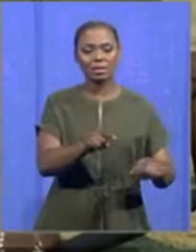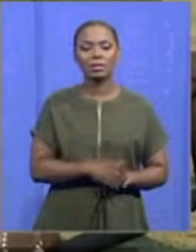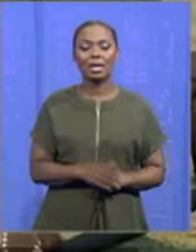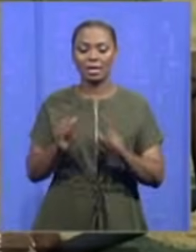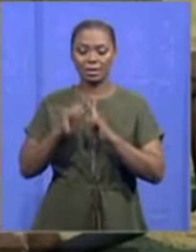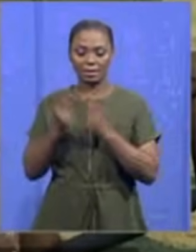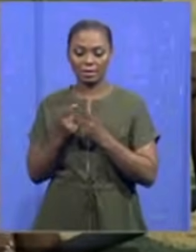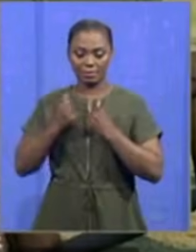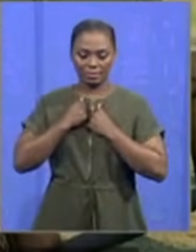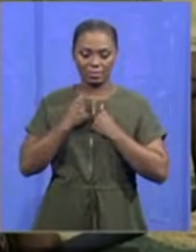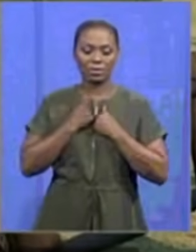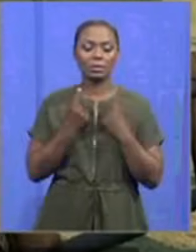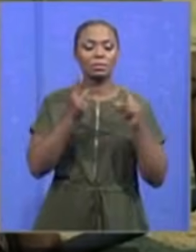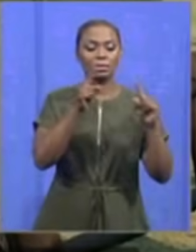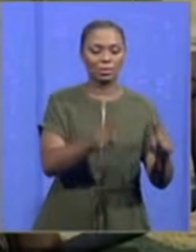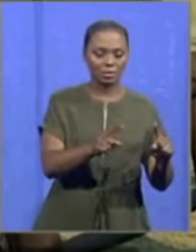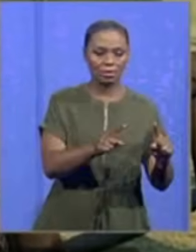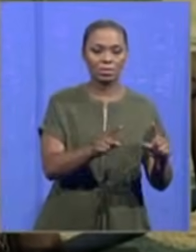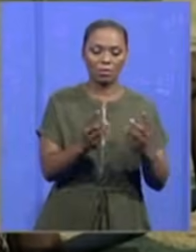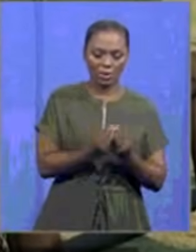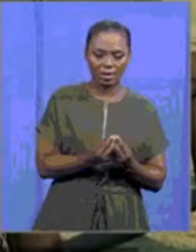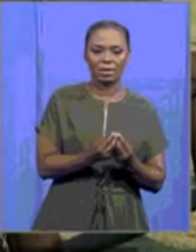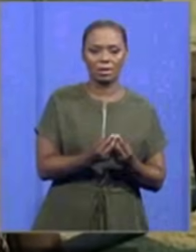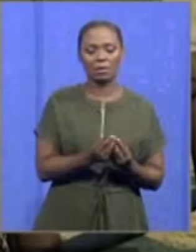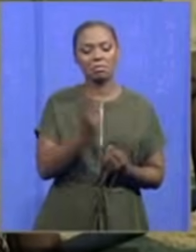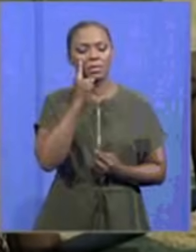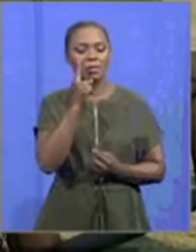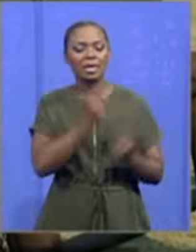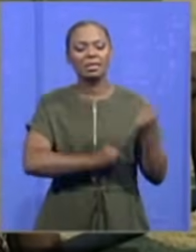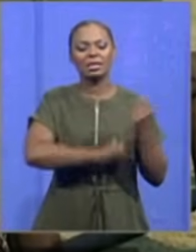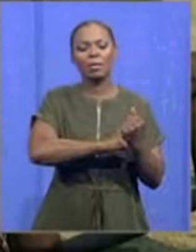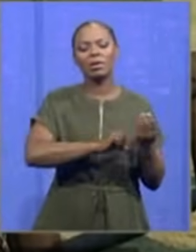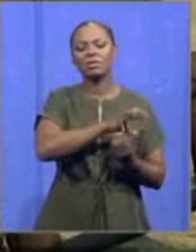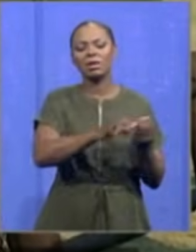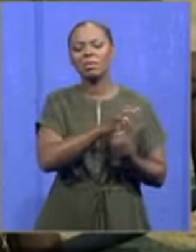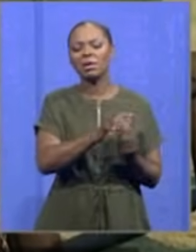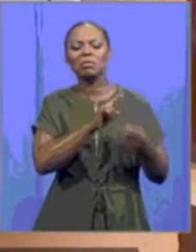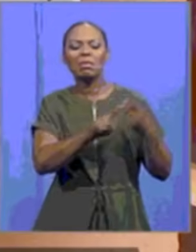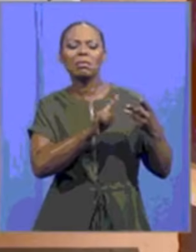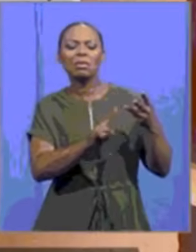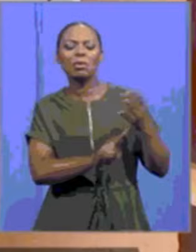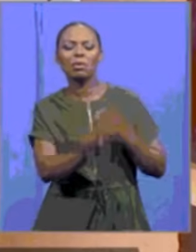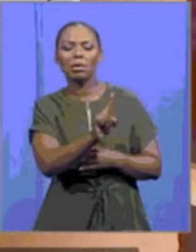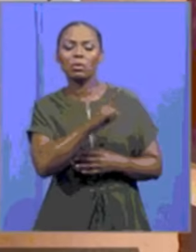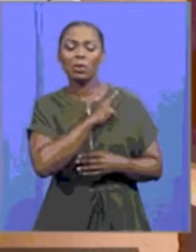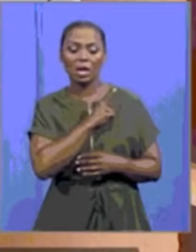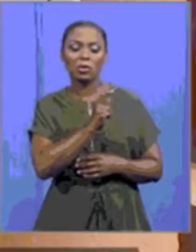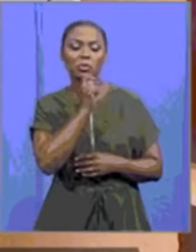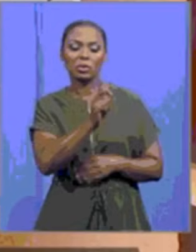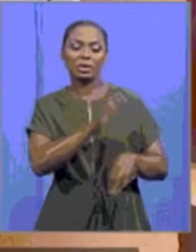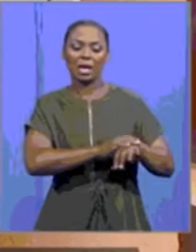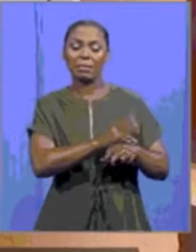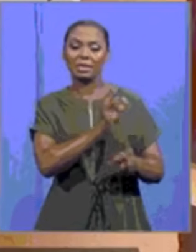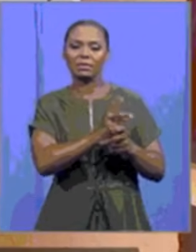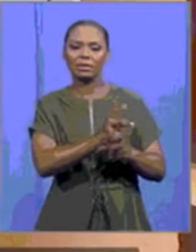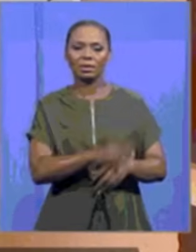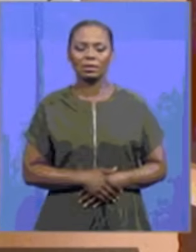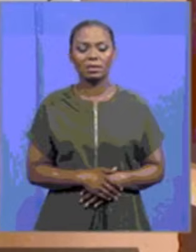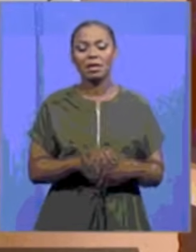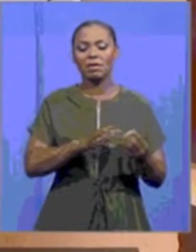team and look at the support that we can further give to the family during this difficult time. Lapa ga bjale le tšere magato a